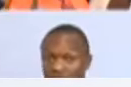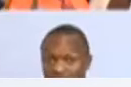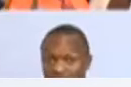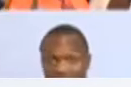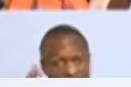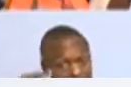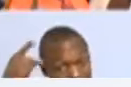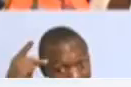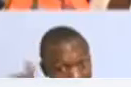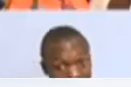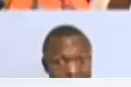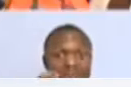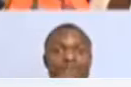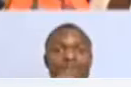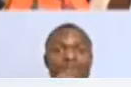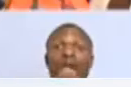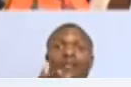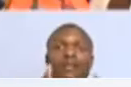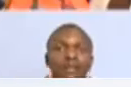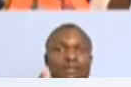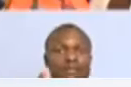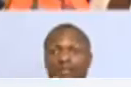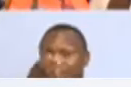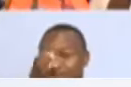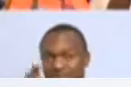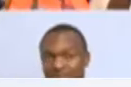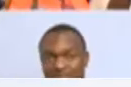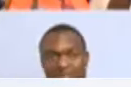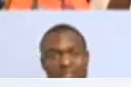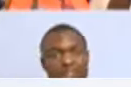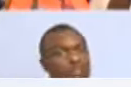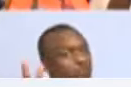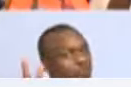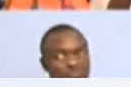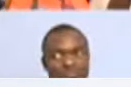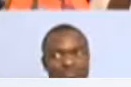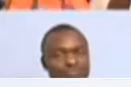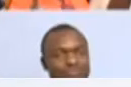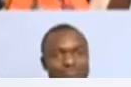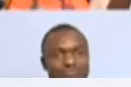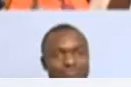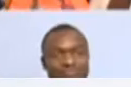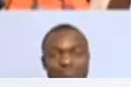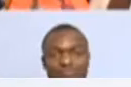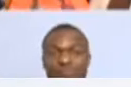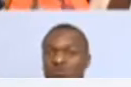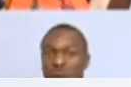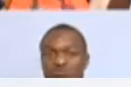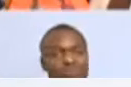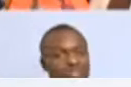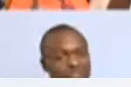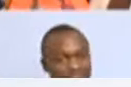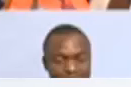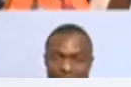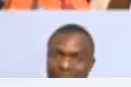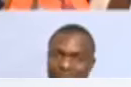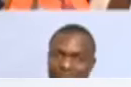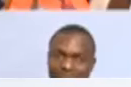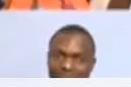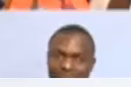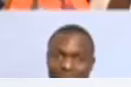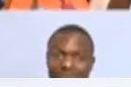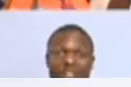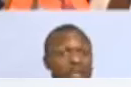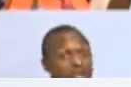in the fight against corruption. None of that stuff will be tolerated. There is